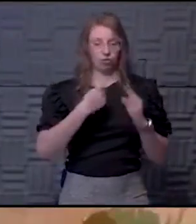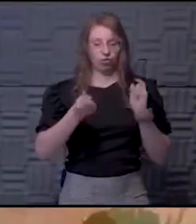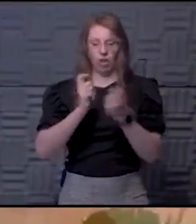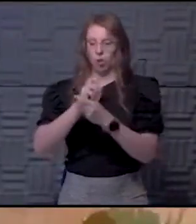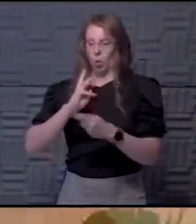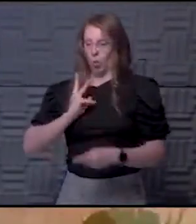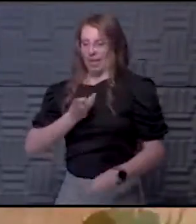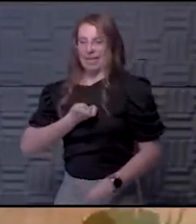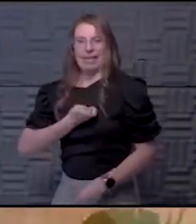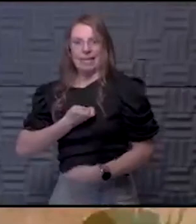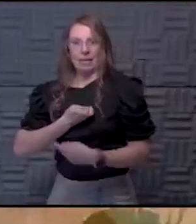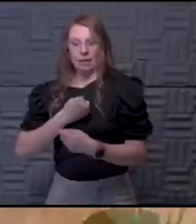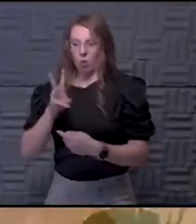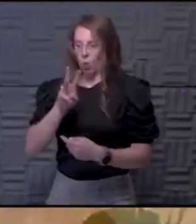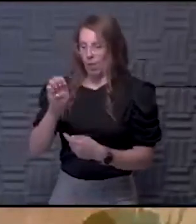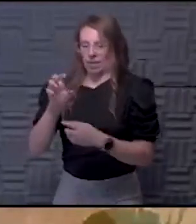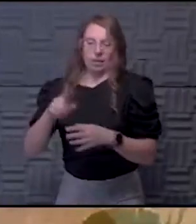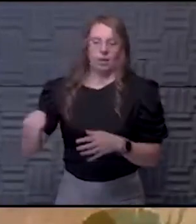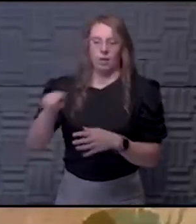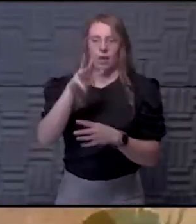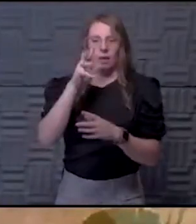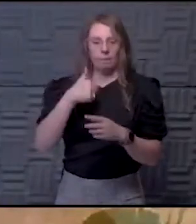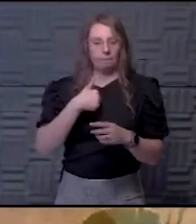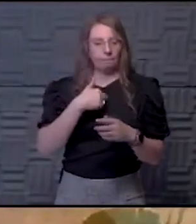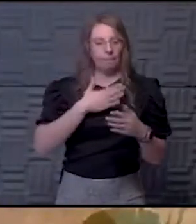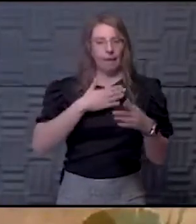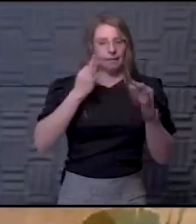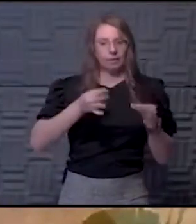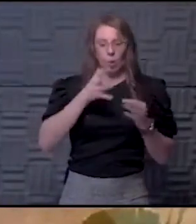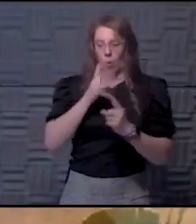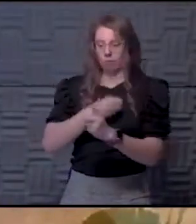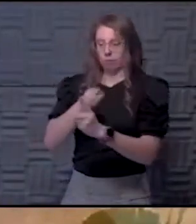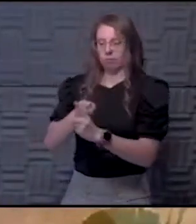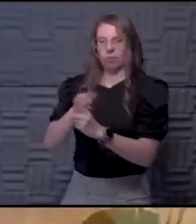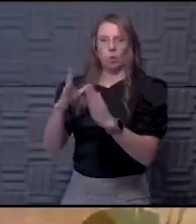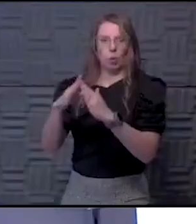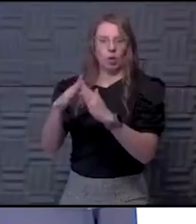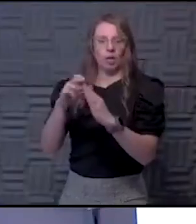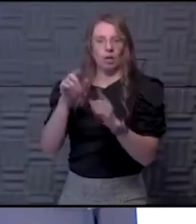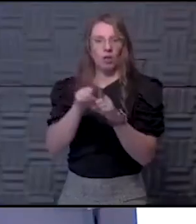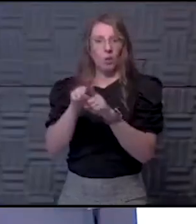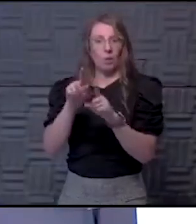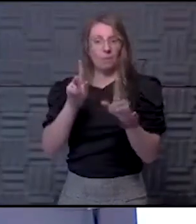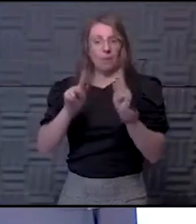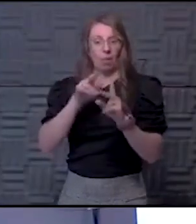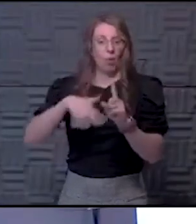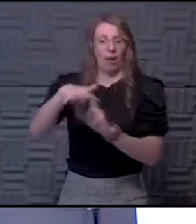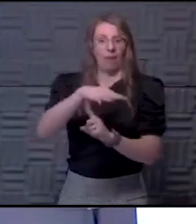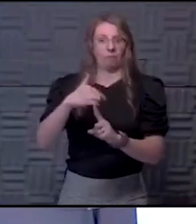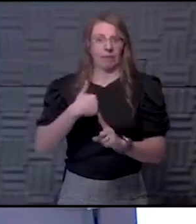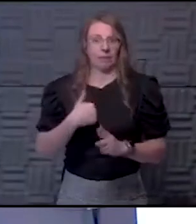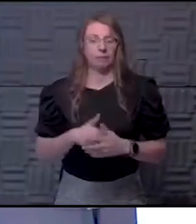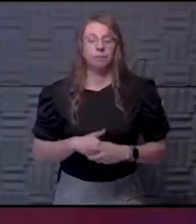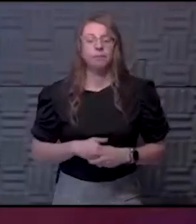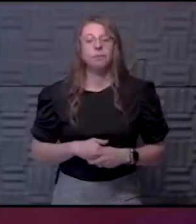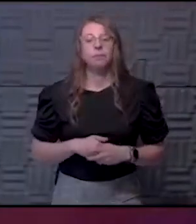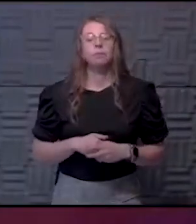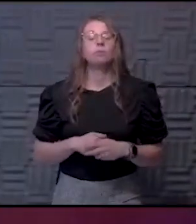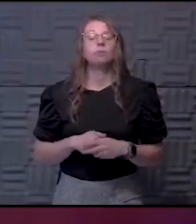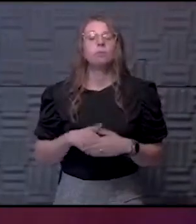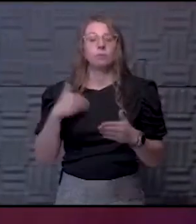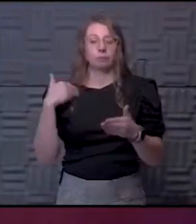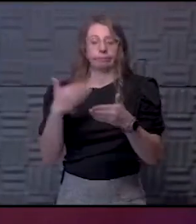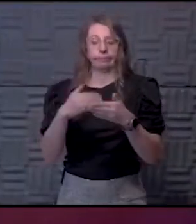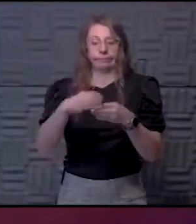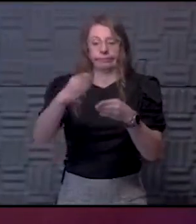going to impact my community and those around me as well. Very true. I guess as we wrap up, I'm